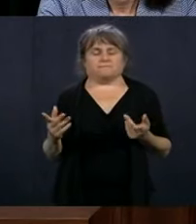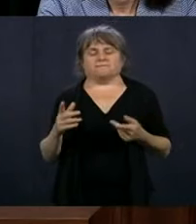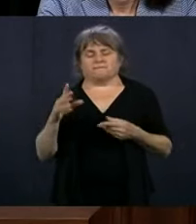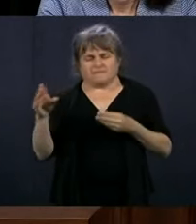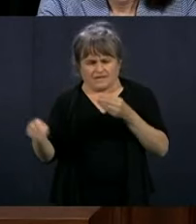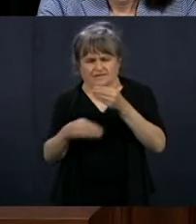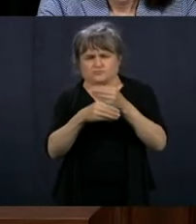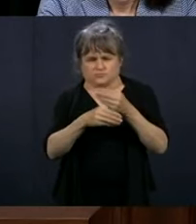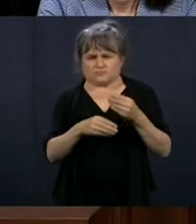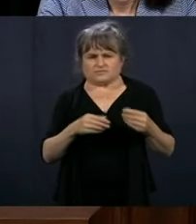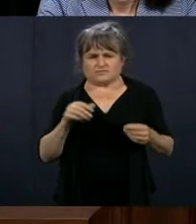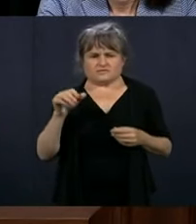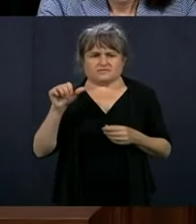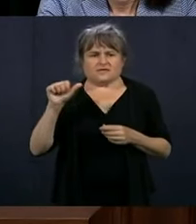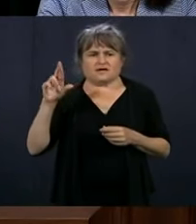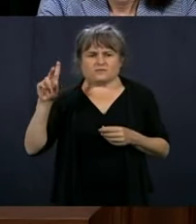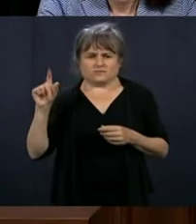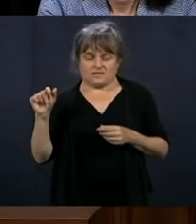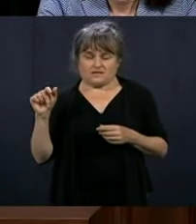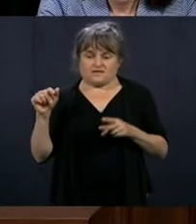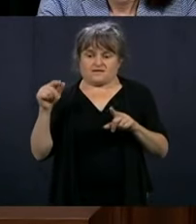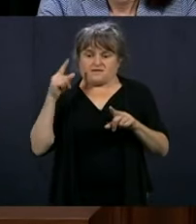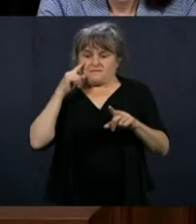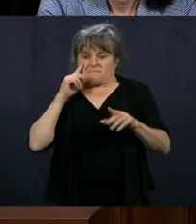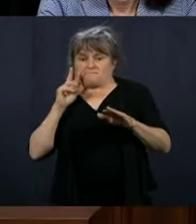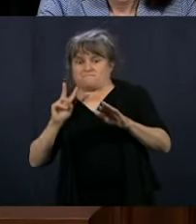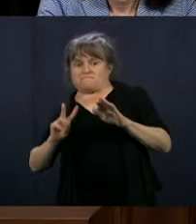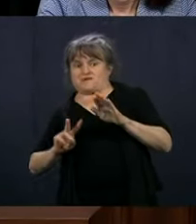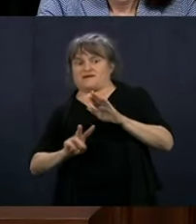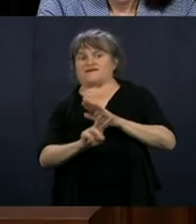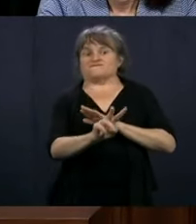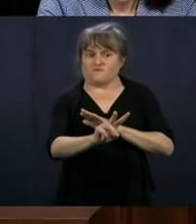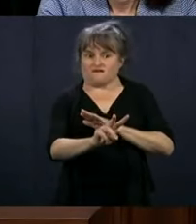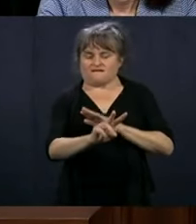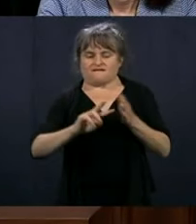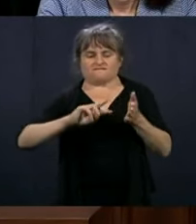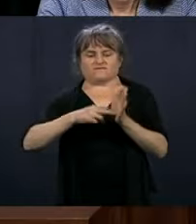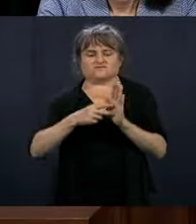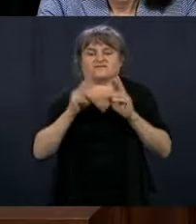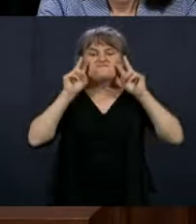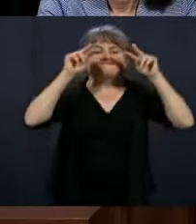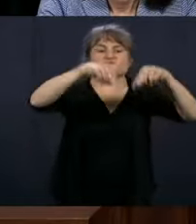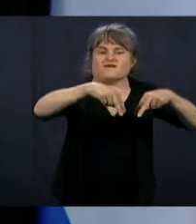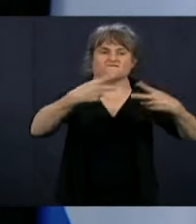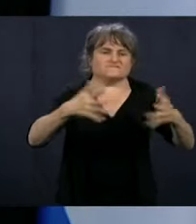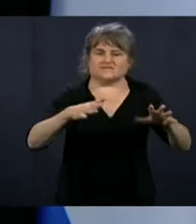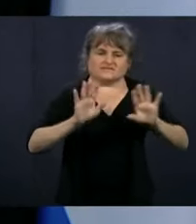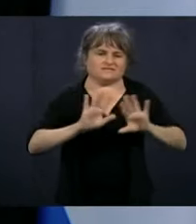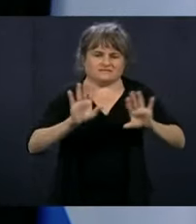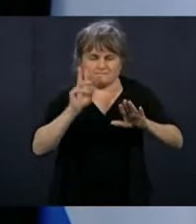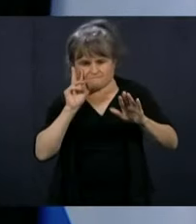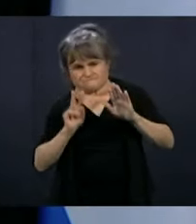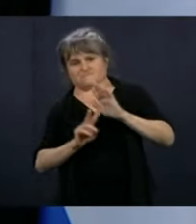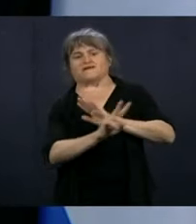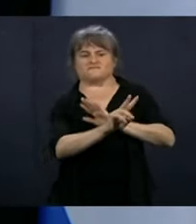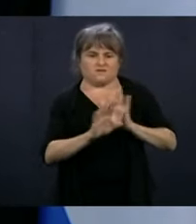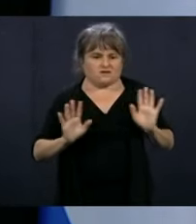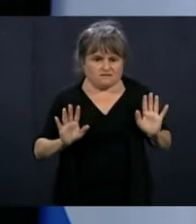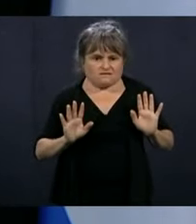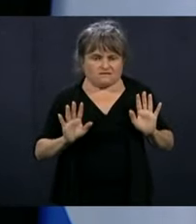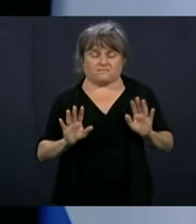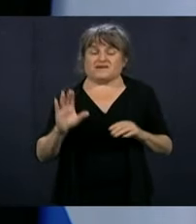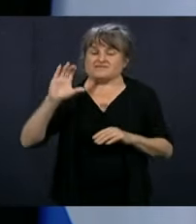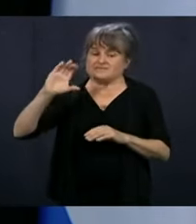If you allow, Mr. Premier, when we predict things, we don't, when we prevent things from happening, we don't see it. We had a